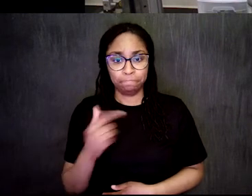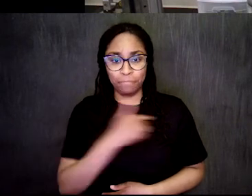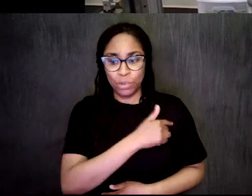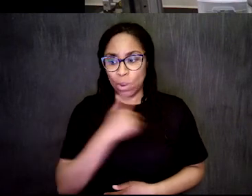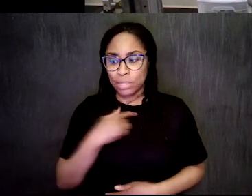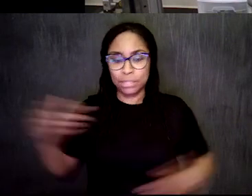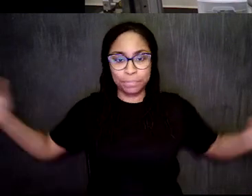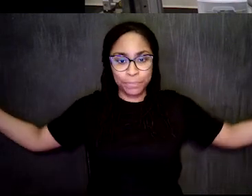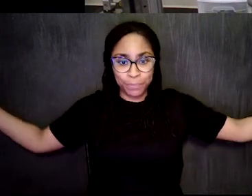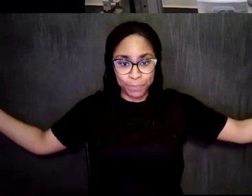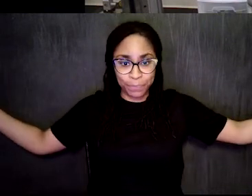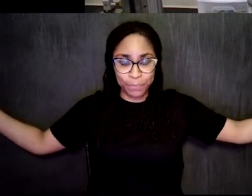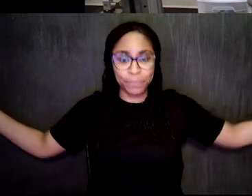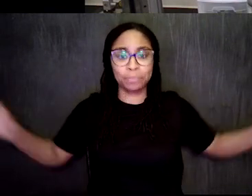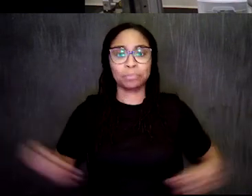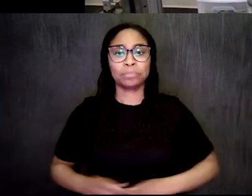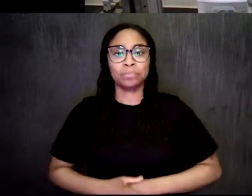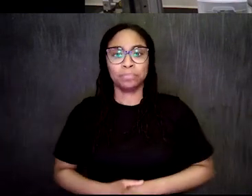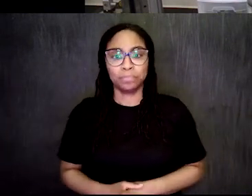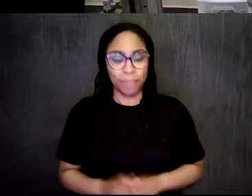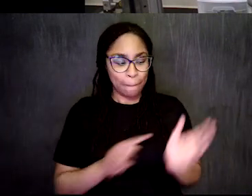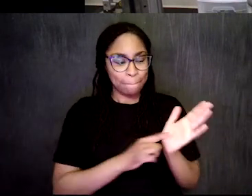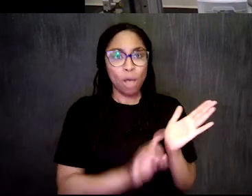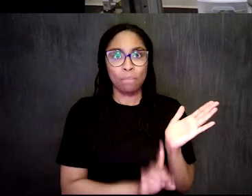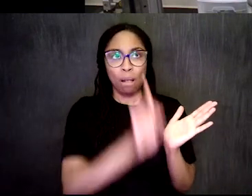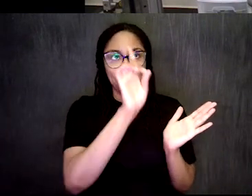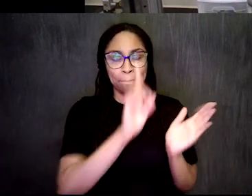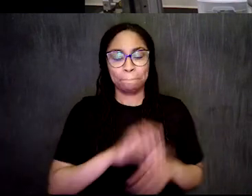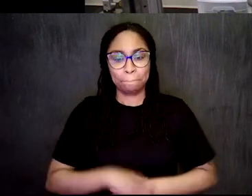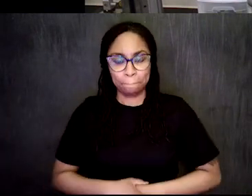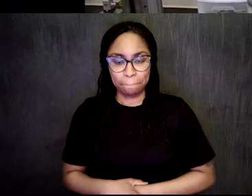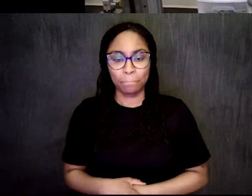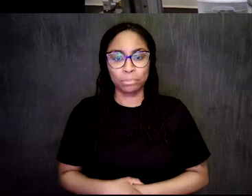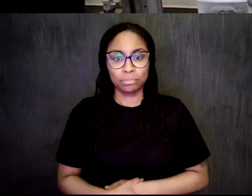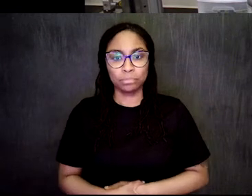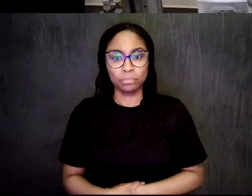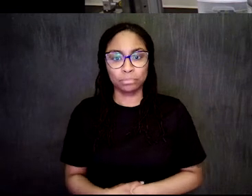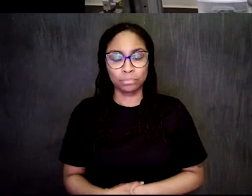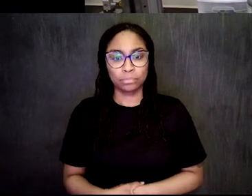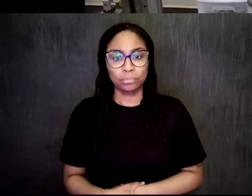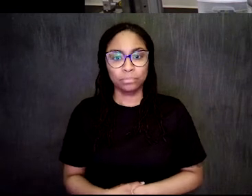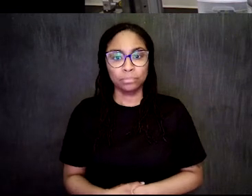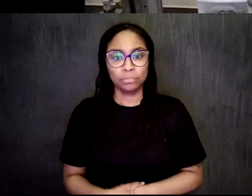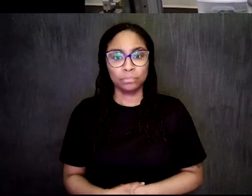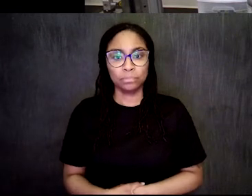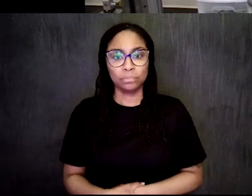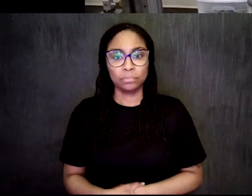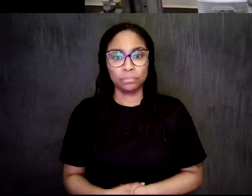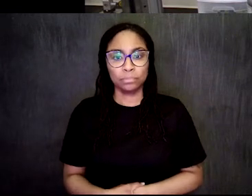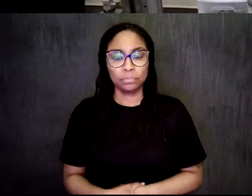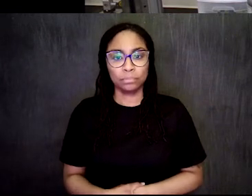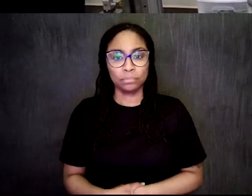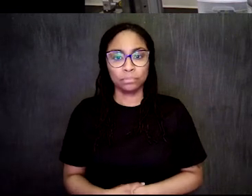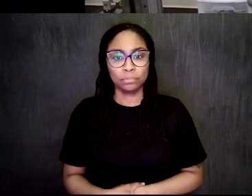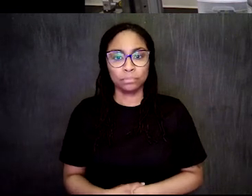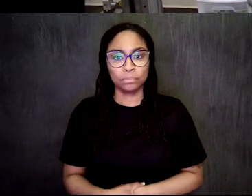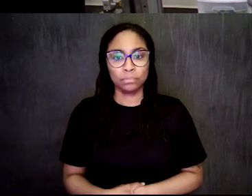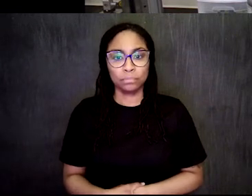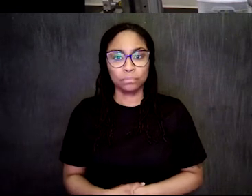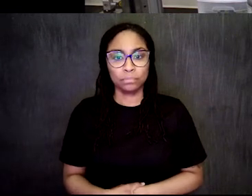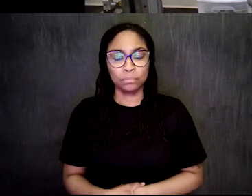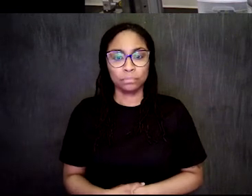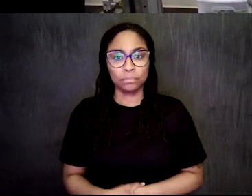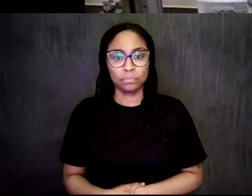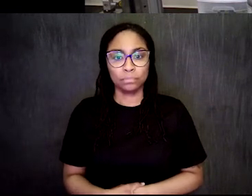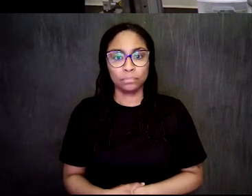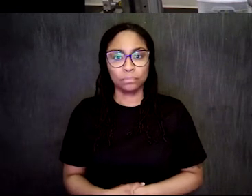same position. Hands are going to be out to the side with your palms facing up. Now you can either start the exercise